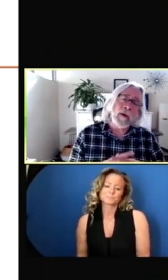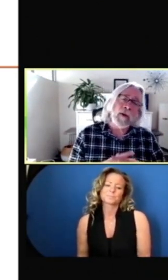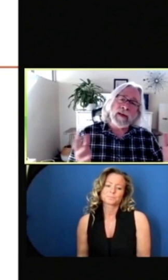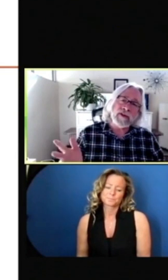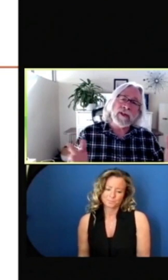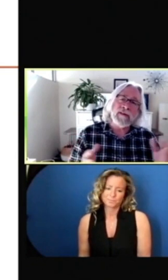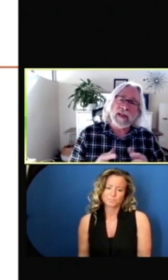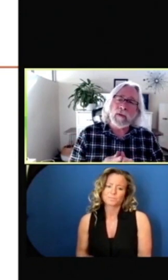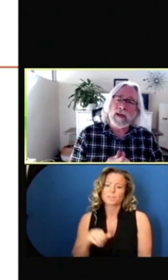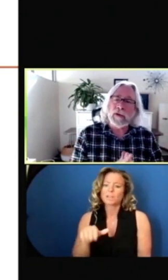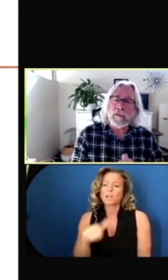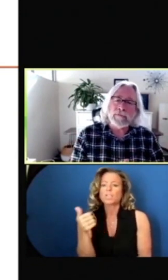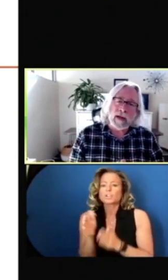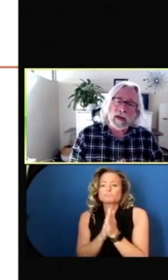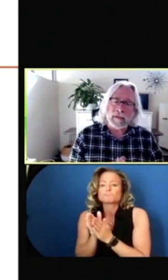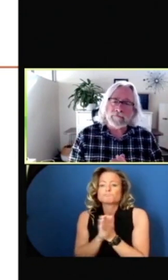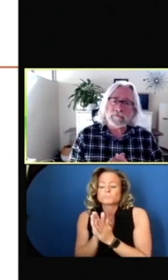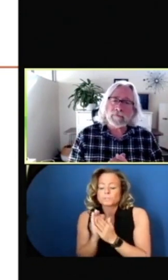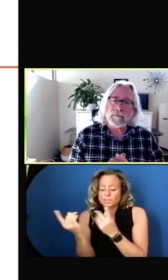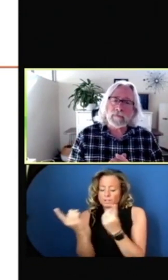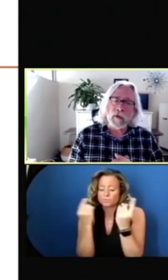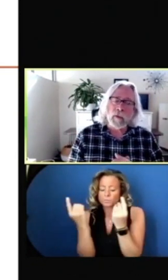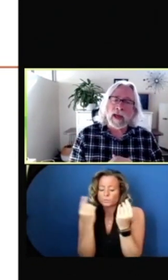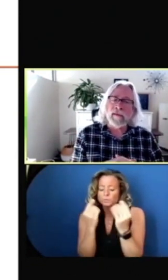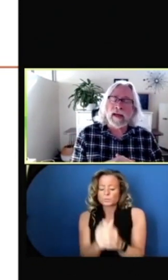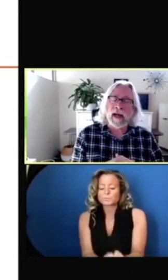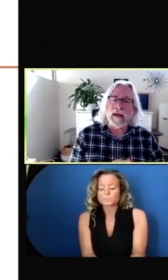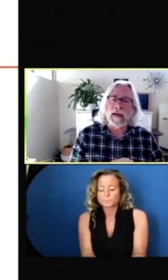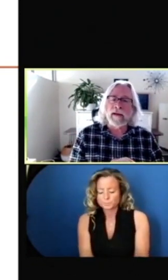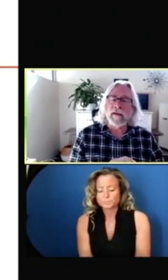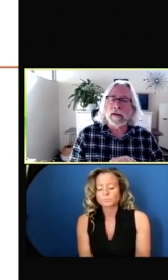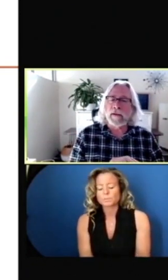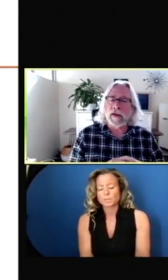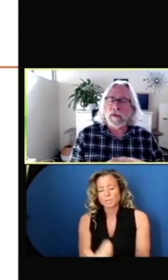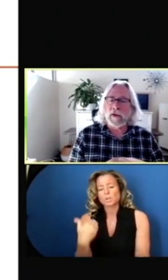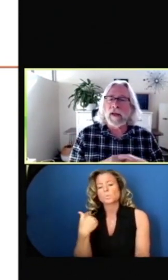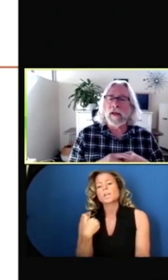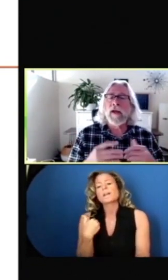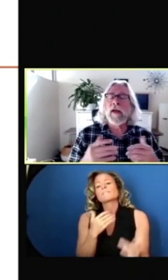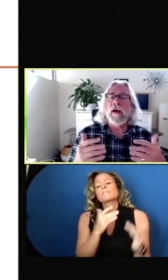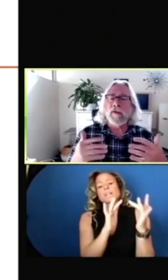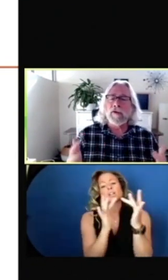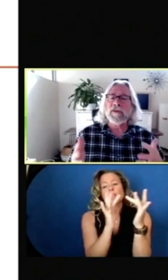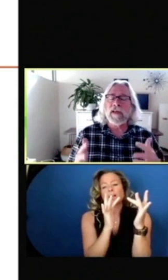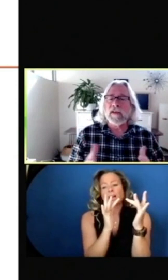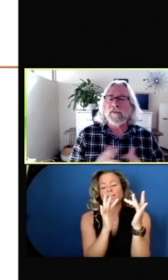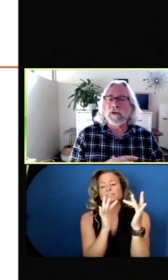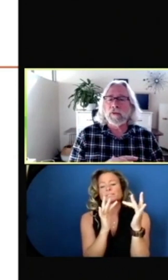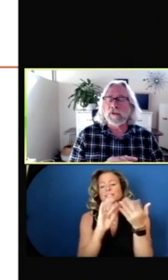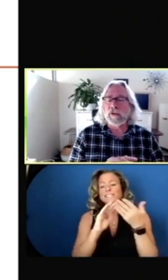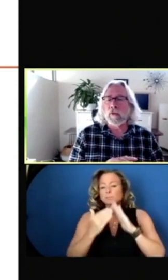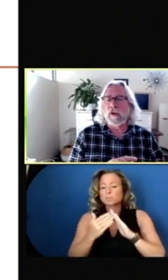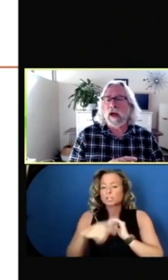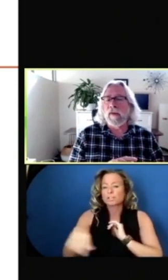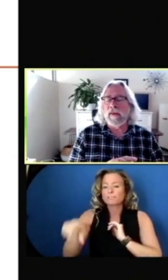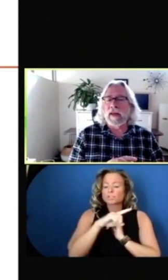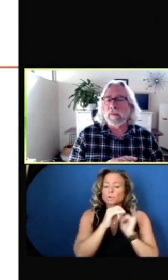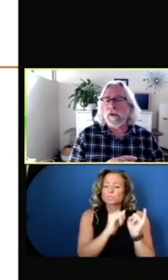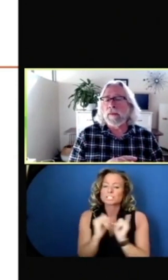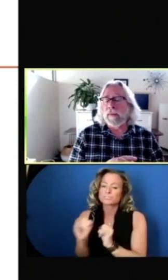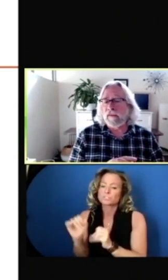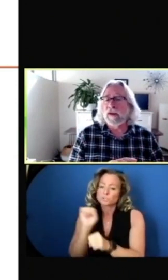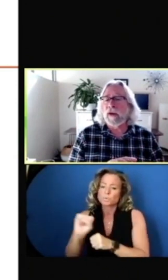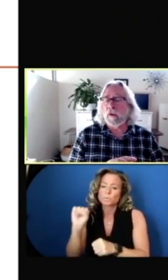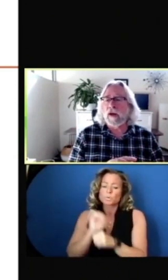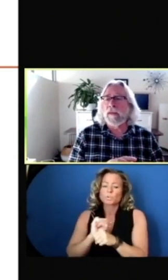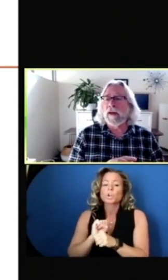A few other initiatives that we do. We have an online community of those individuals who work on the